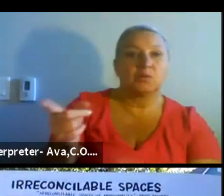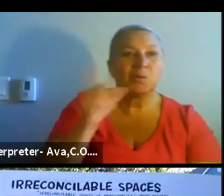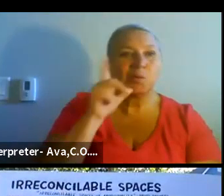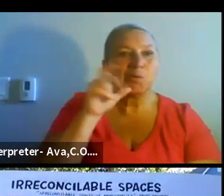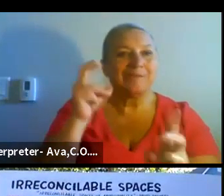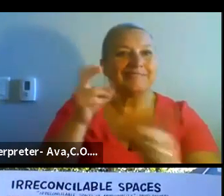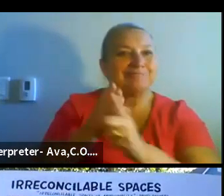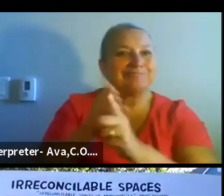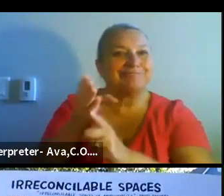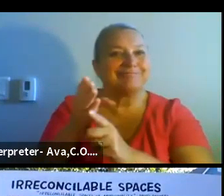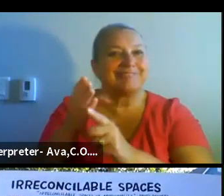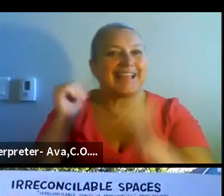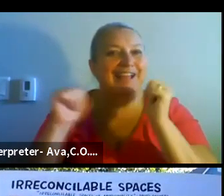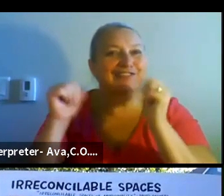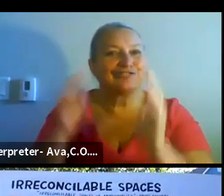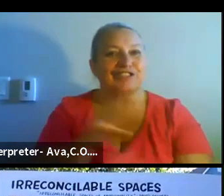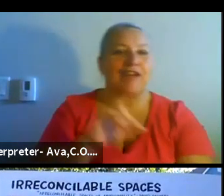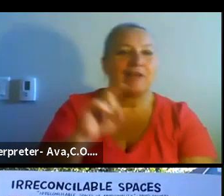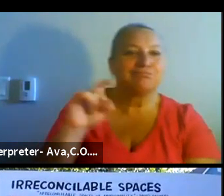group.